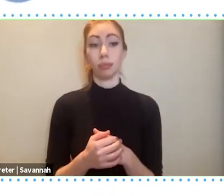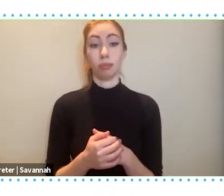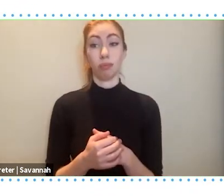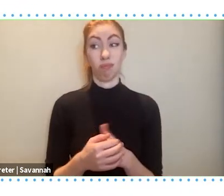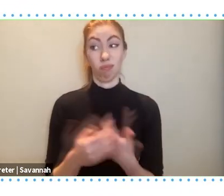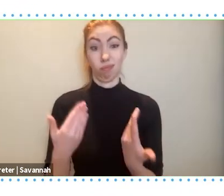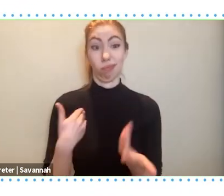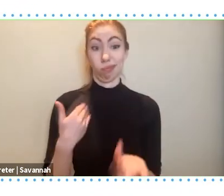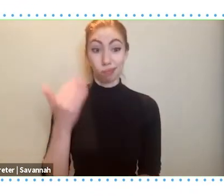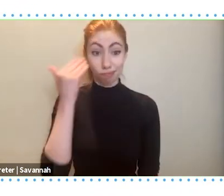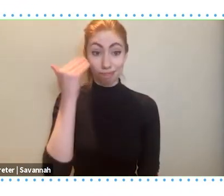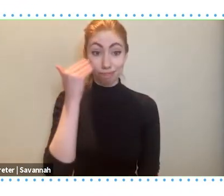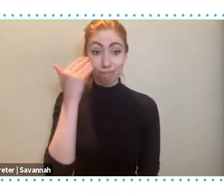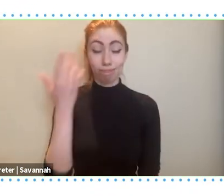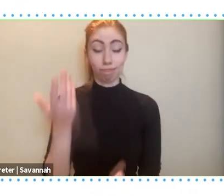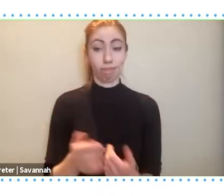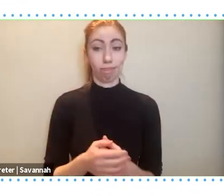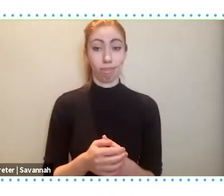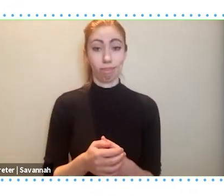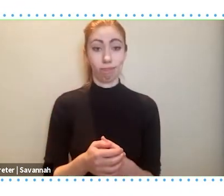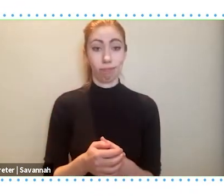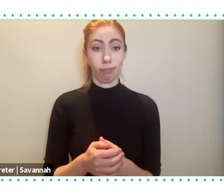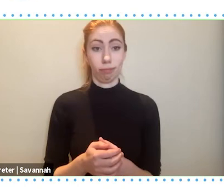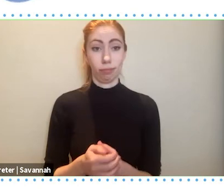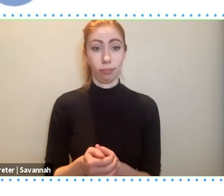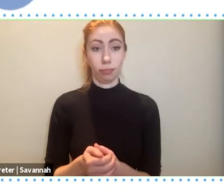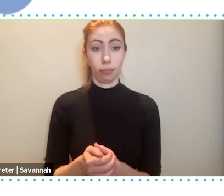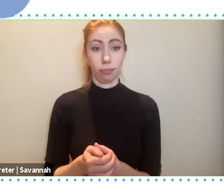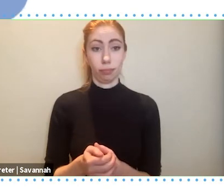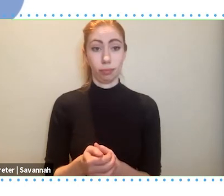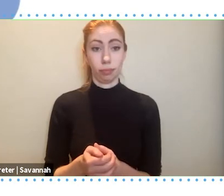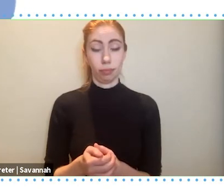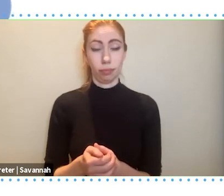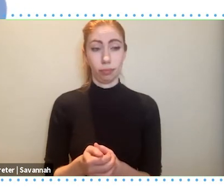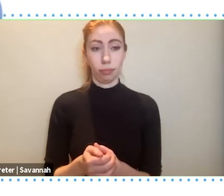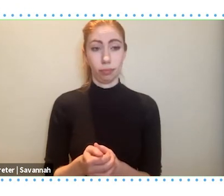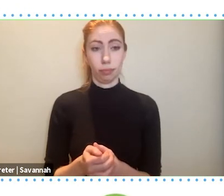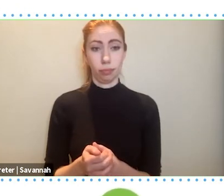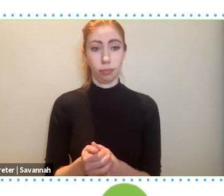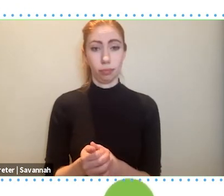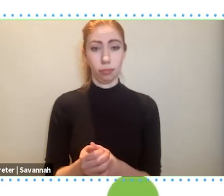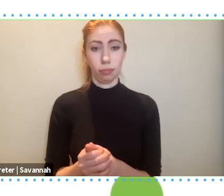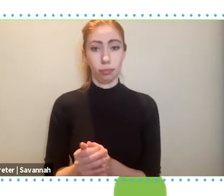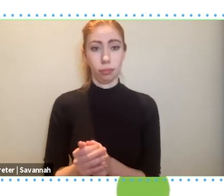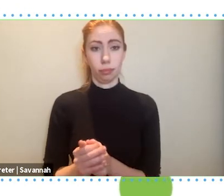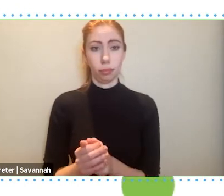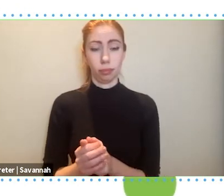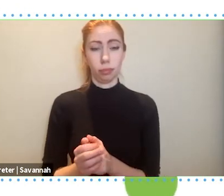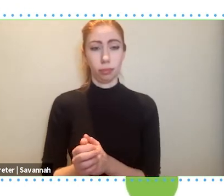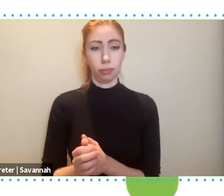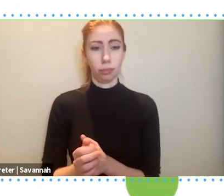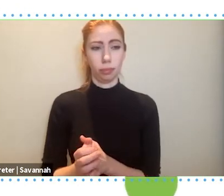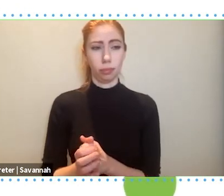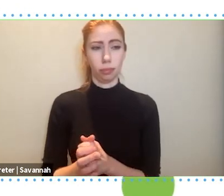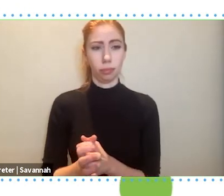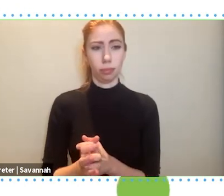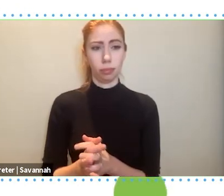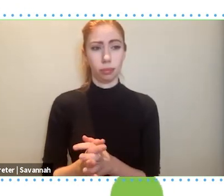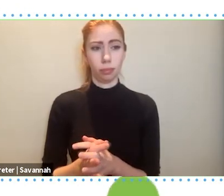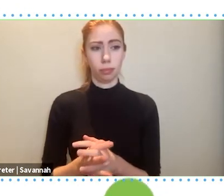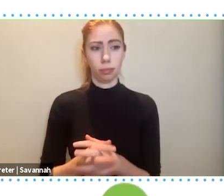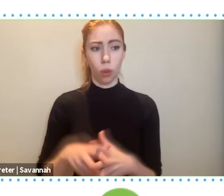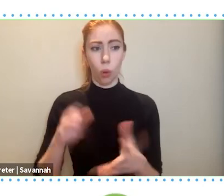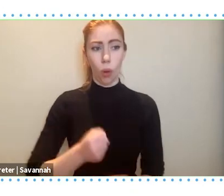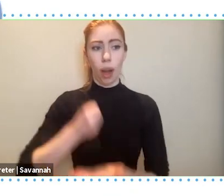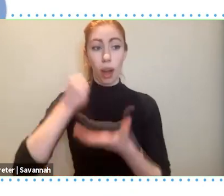that the grants they were giving out with digital strategy were sometimes bigger than operating funding that a lot of companies are getting right now. So it is inside